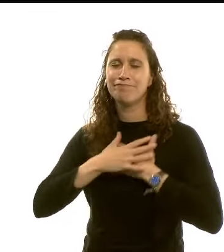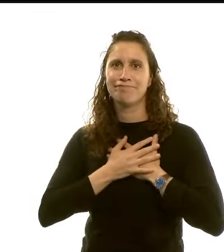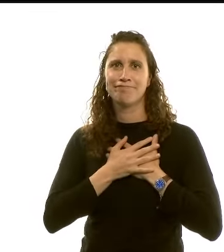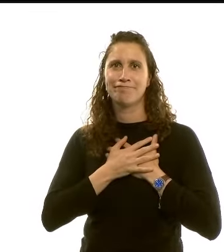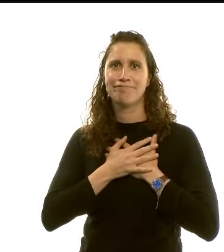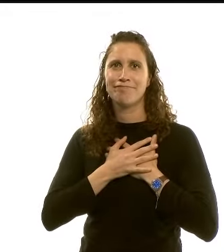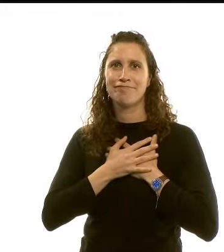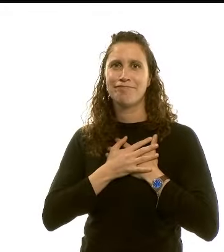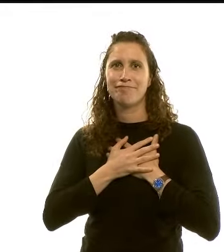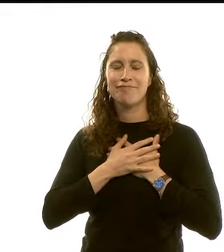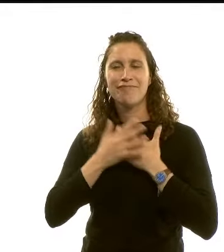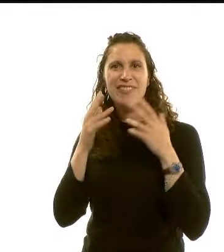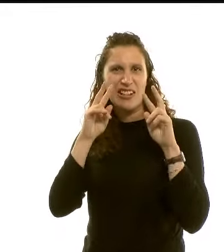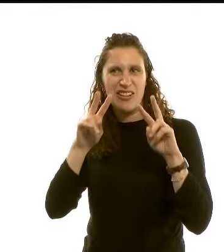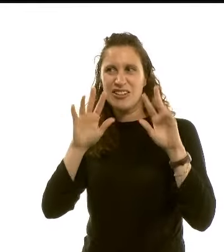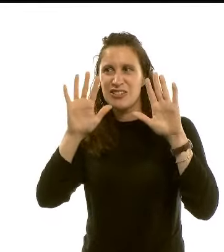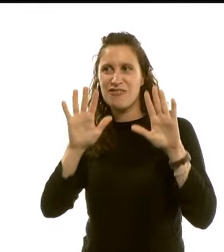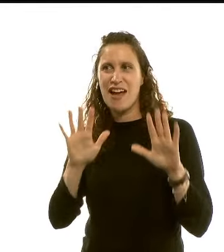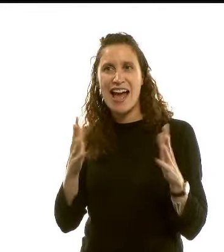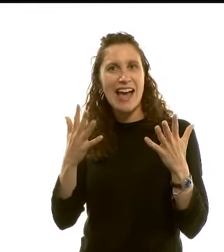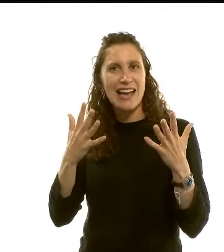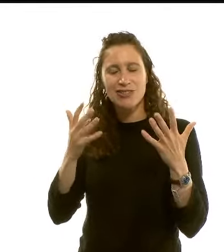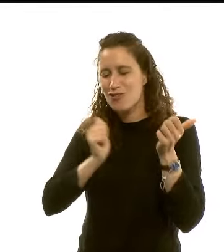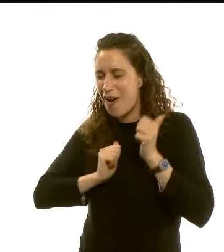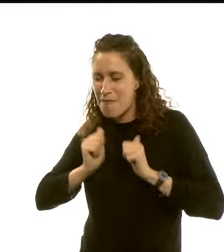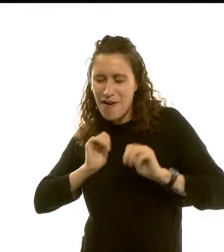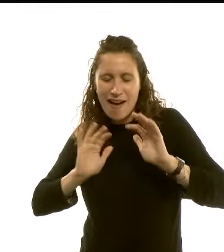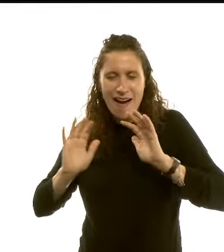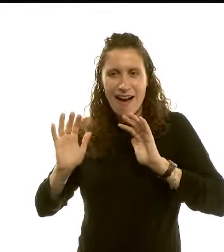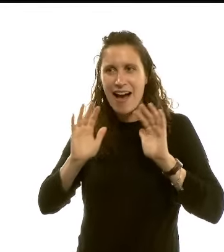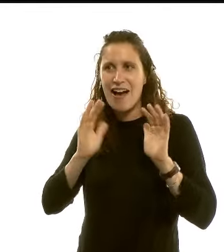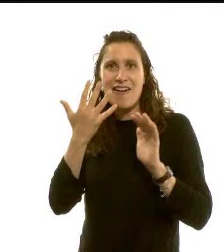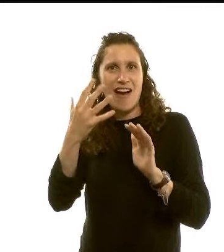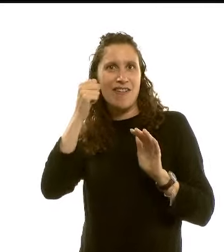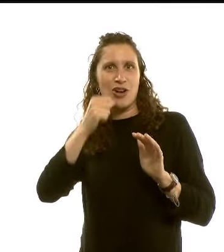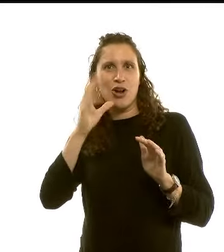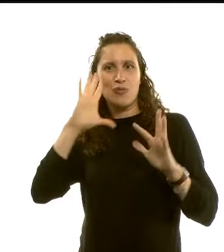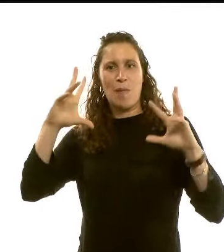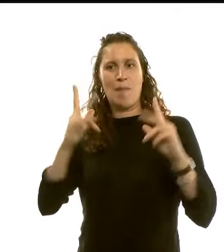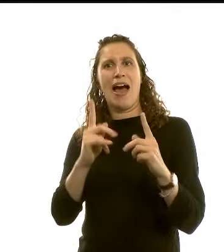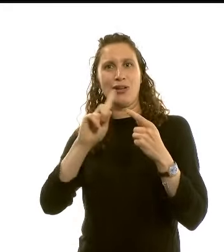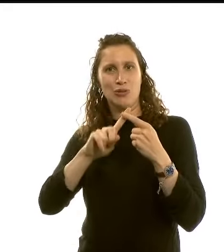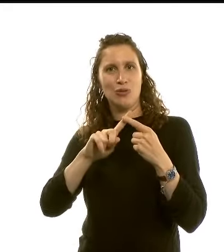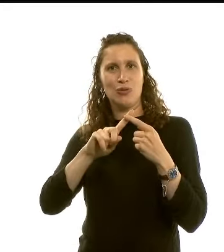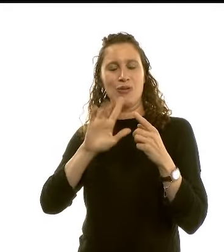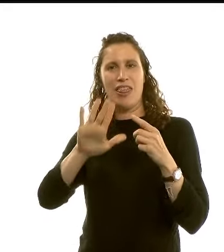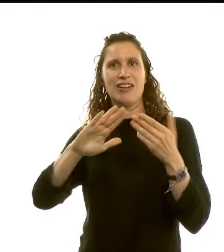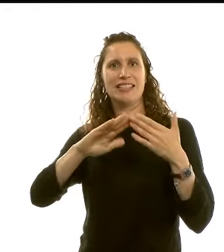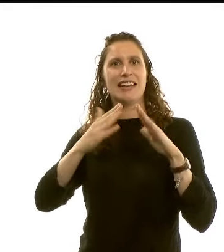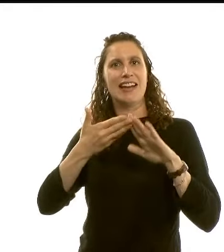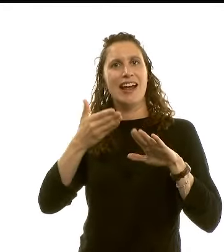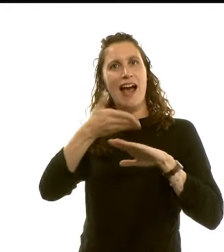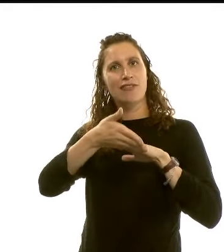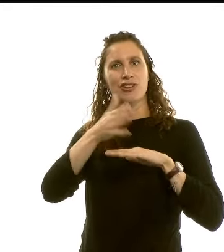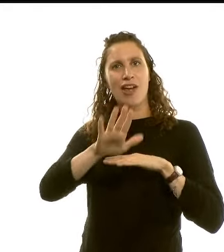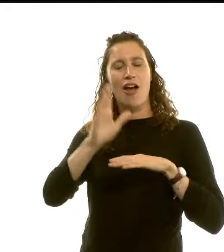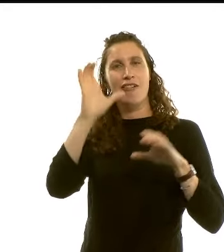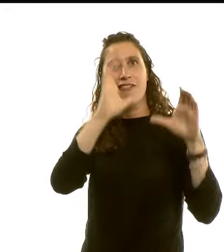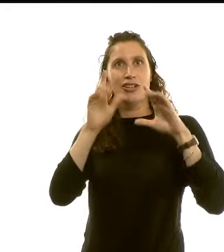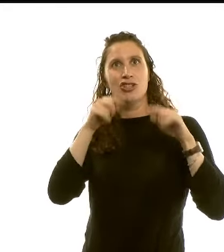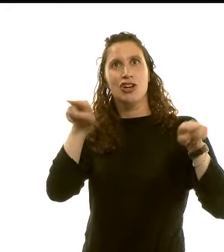Oh, it looks great. It looks dramatic. And the 5 girls, they're going to come back to Heartlake City after their individual adventures,